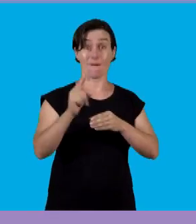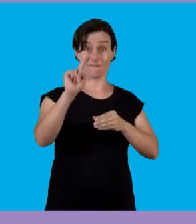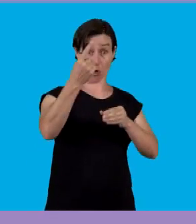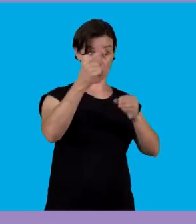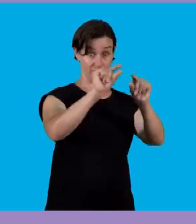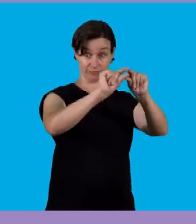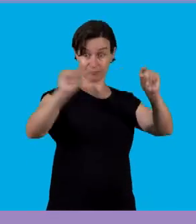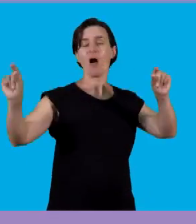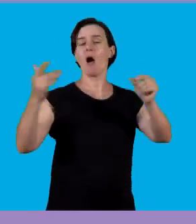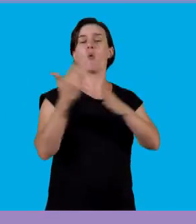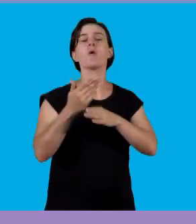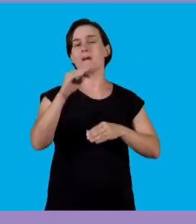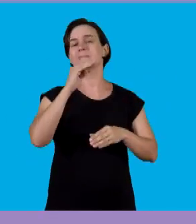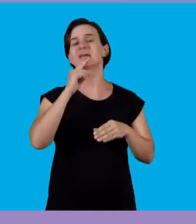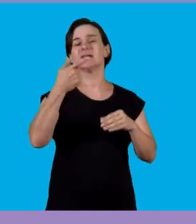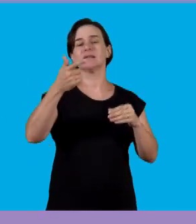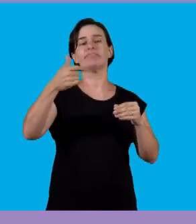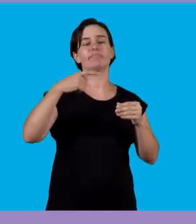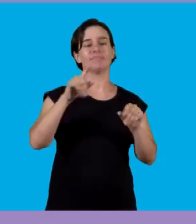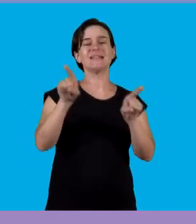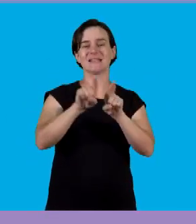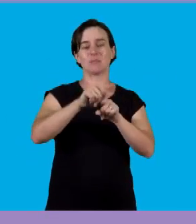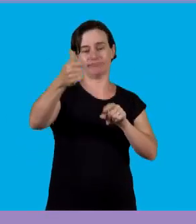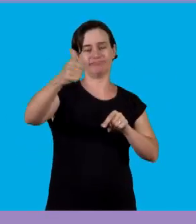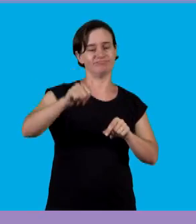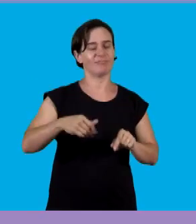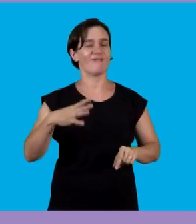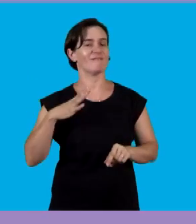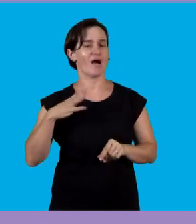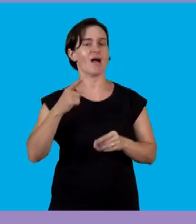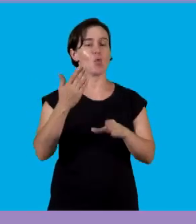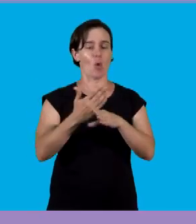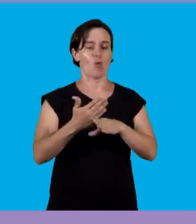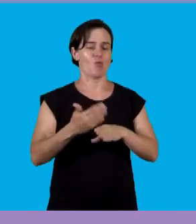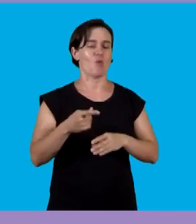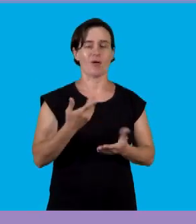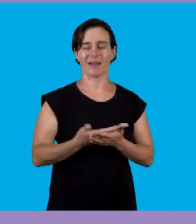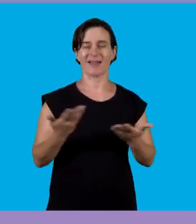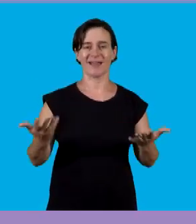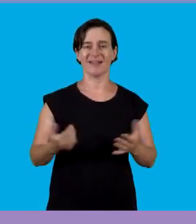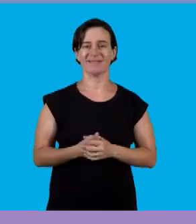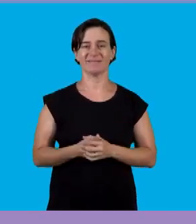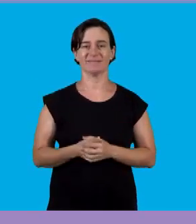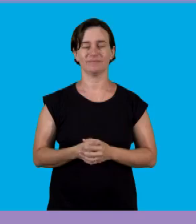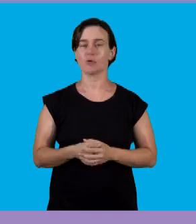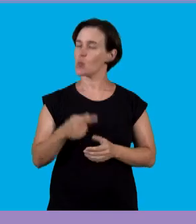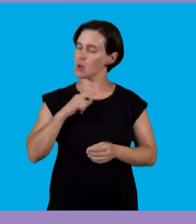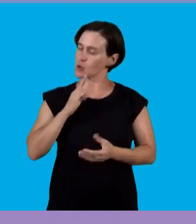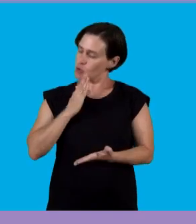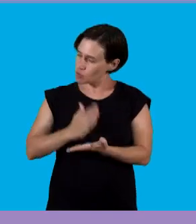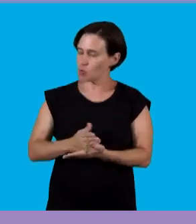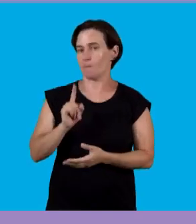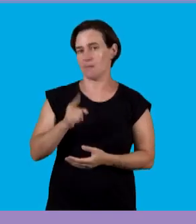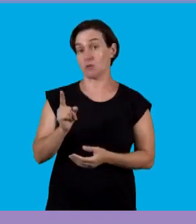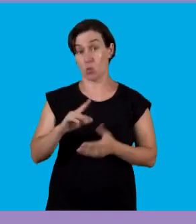the formula works for all the other terms, or of course the output values. So make sure